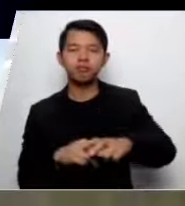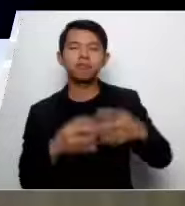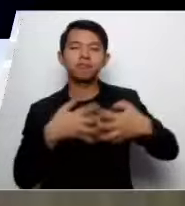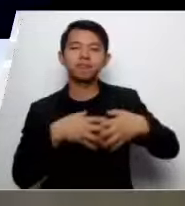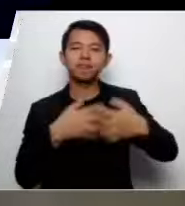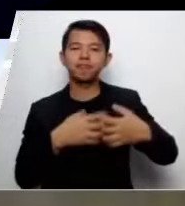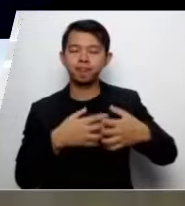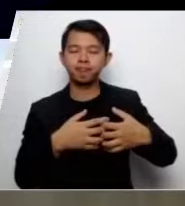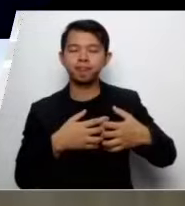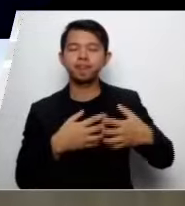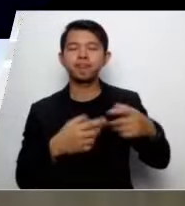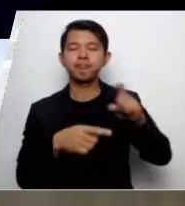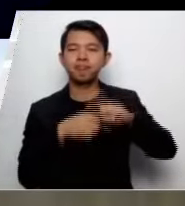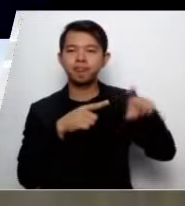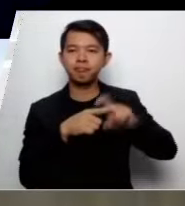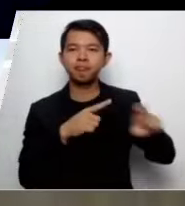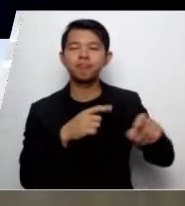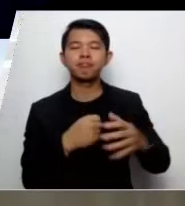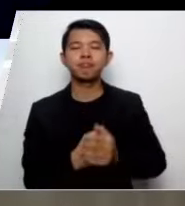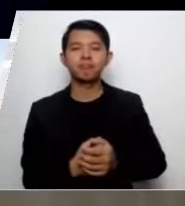that some power plants